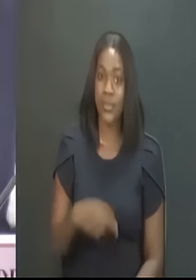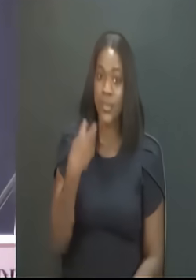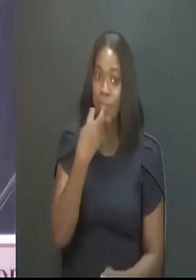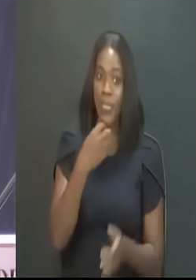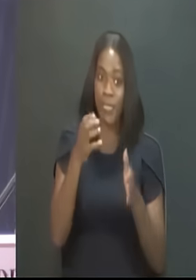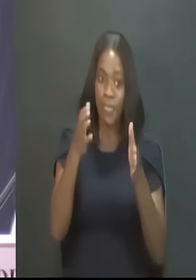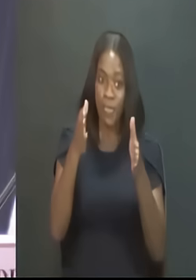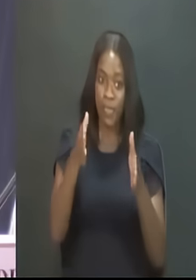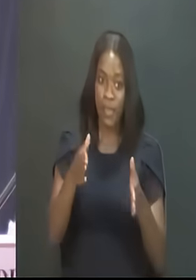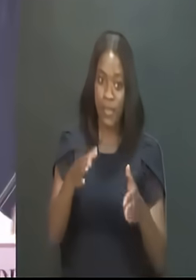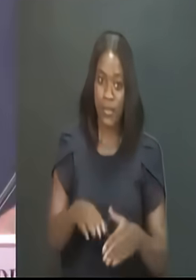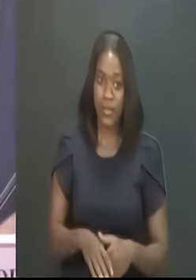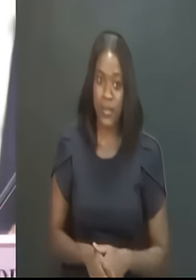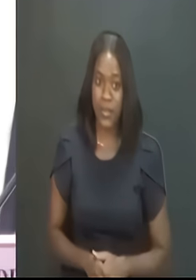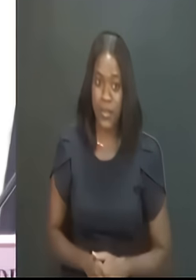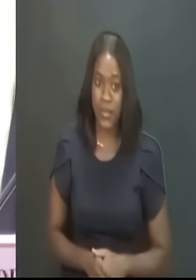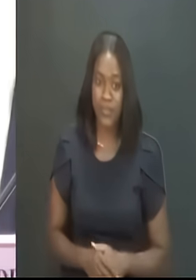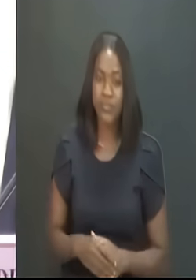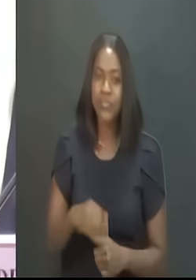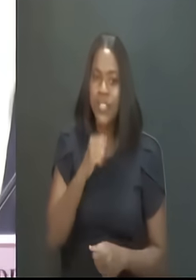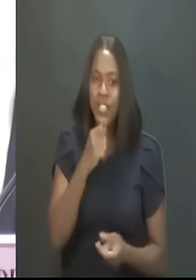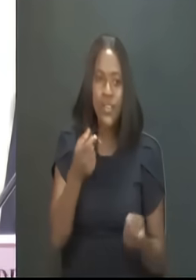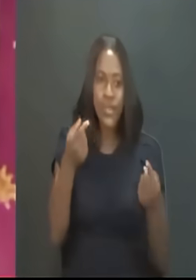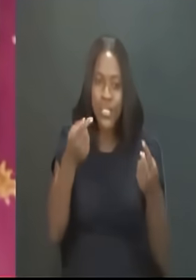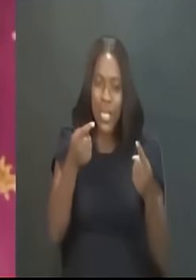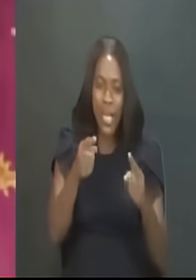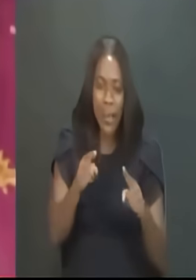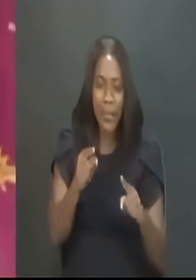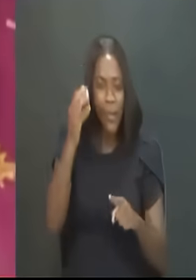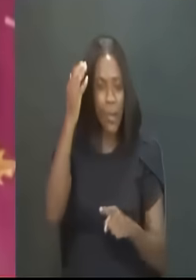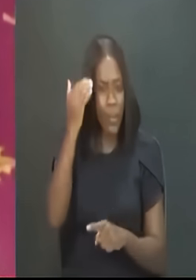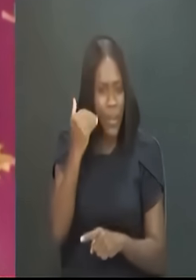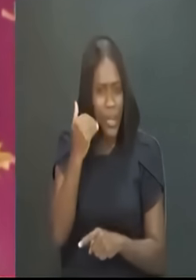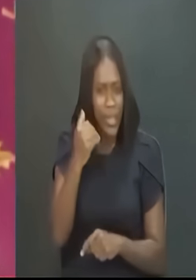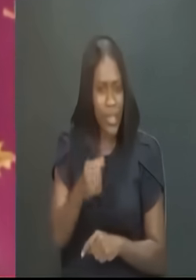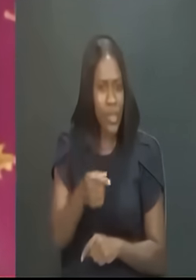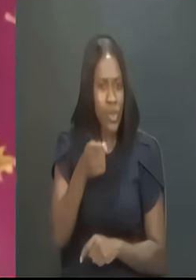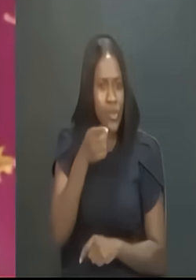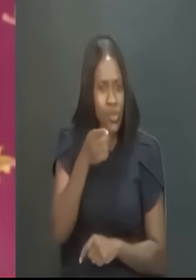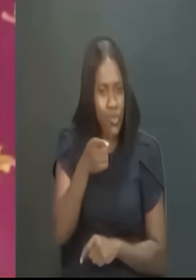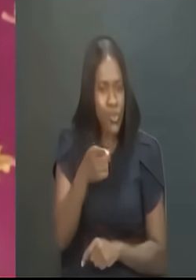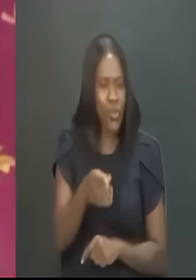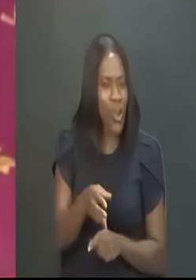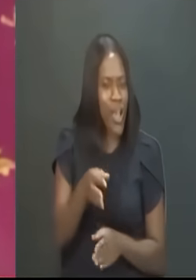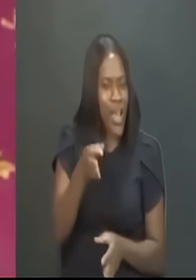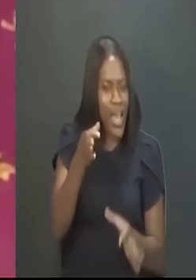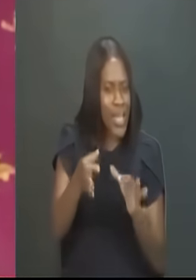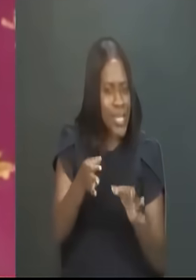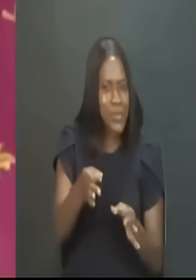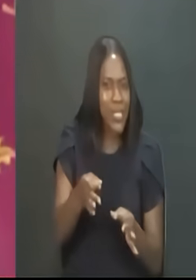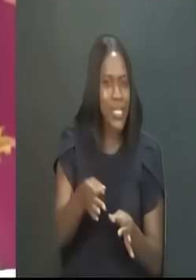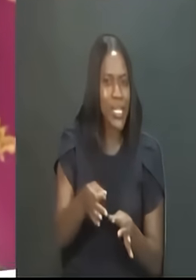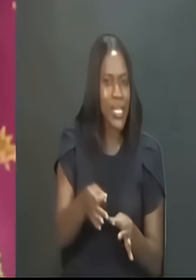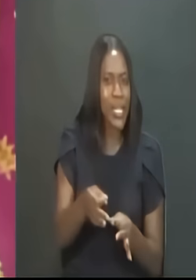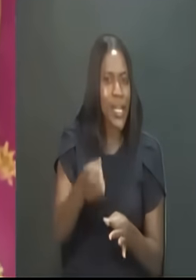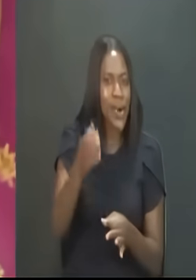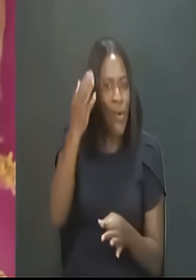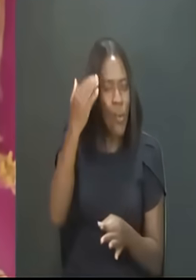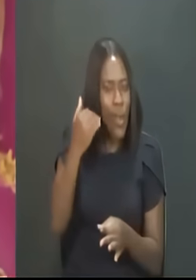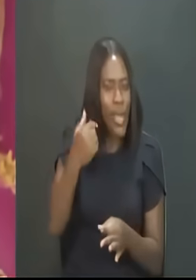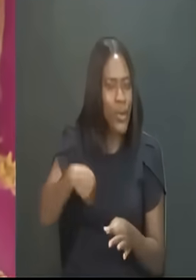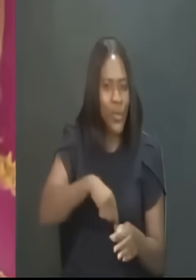it won't happen because you have actually justified the decisions. You have justified the